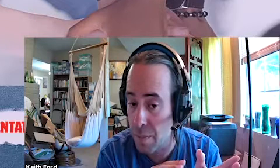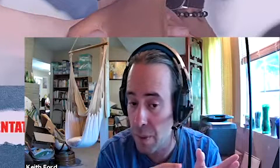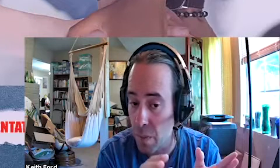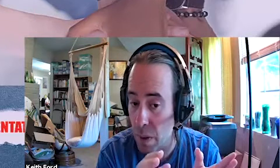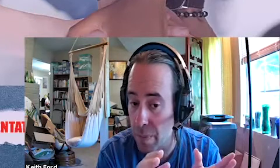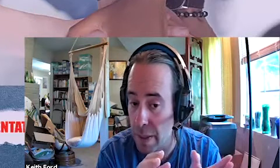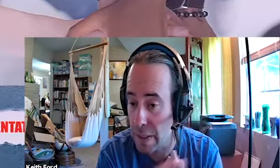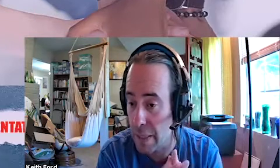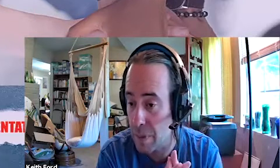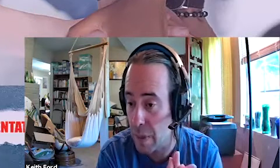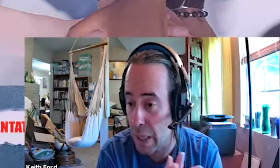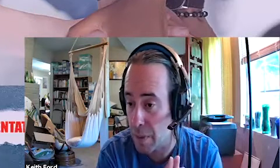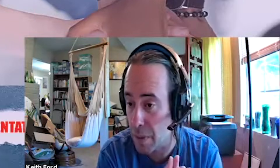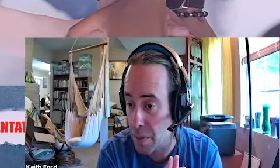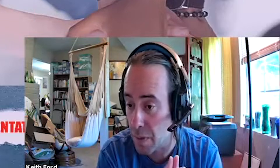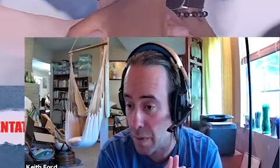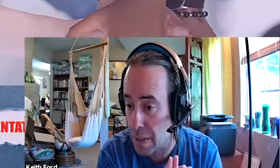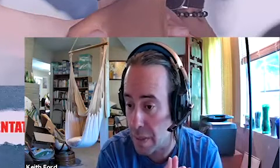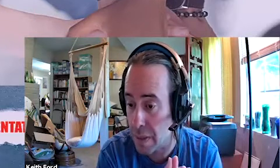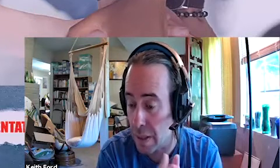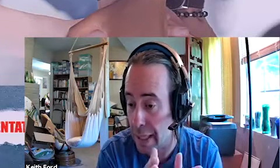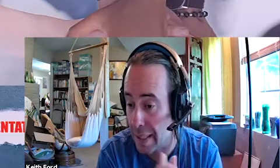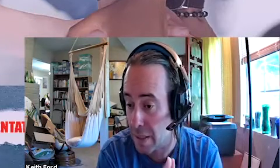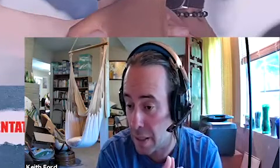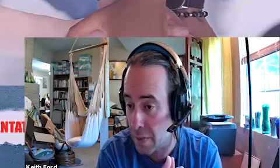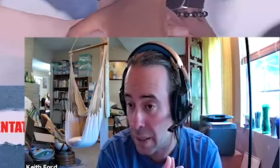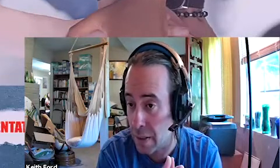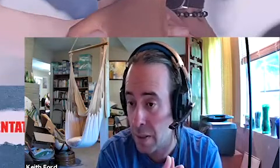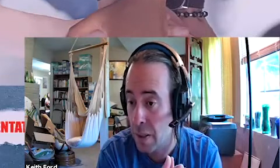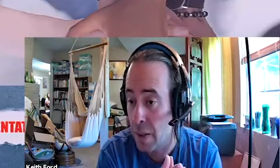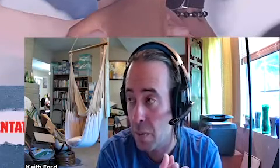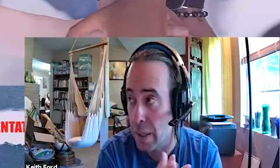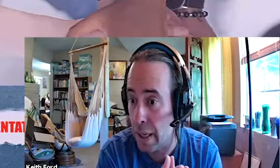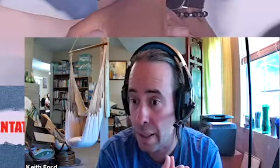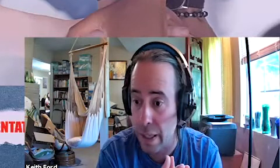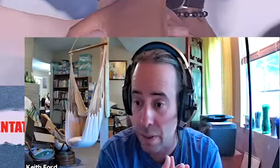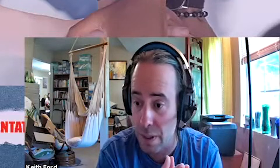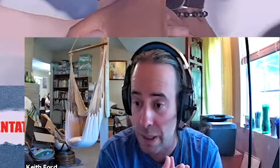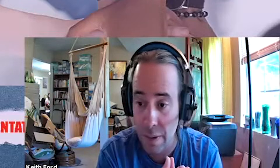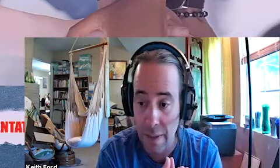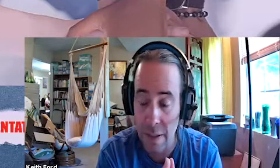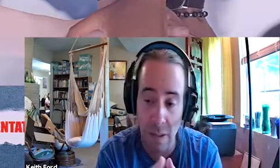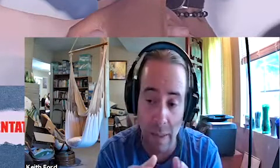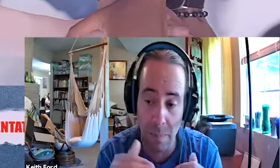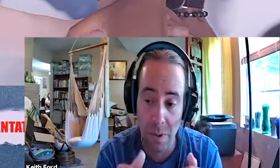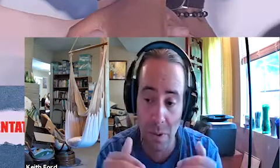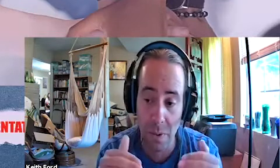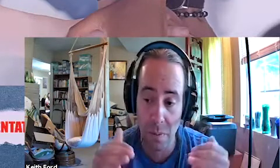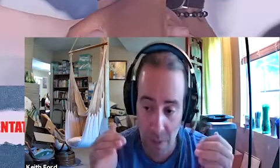this later on, but one of the best examples of opportunities for advancement is in the last contract. We got a guarantee that